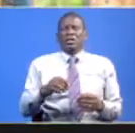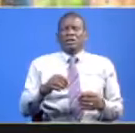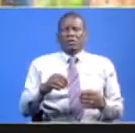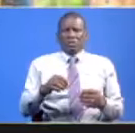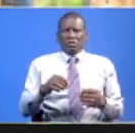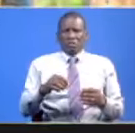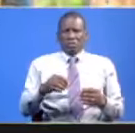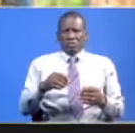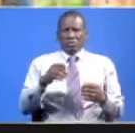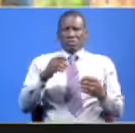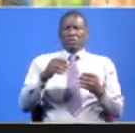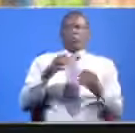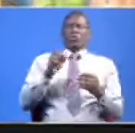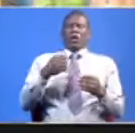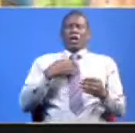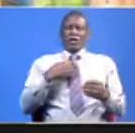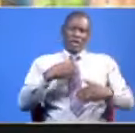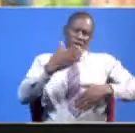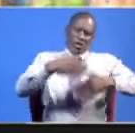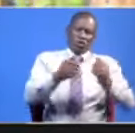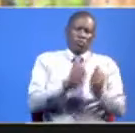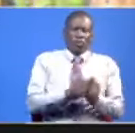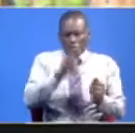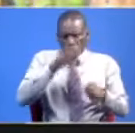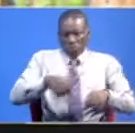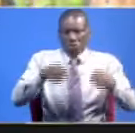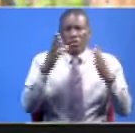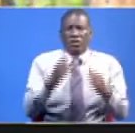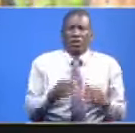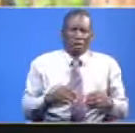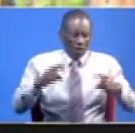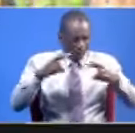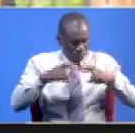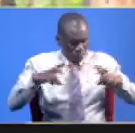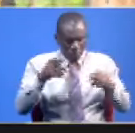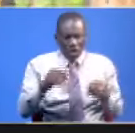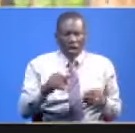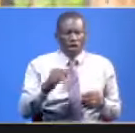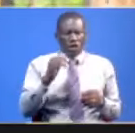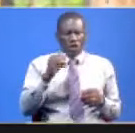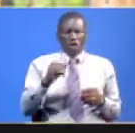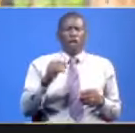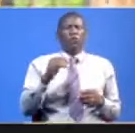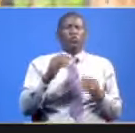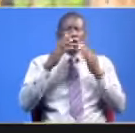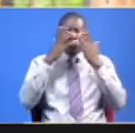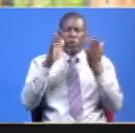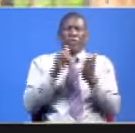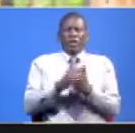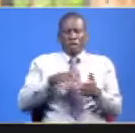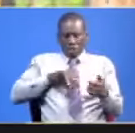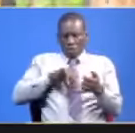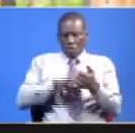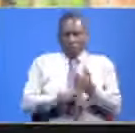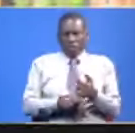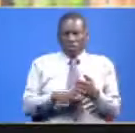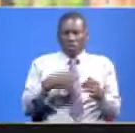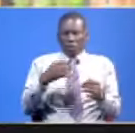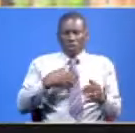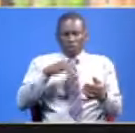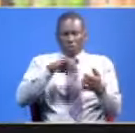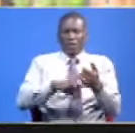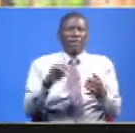Nipo angalia vizuri sana na kuuliza, nikapata kiini ni ya kuwa, eti mke wake huyo ambaye